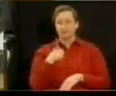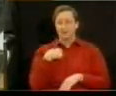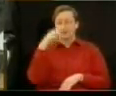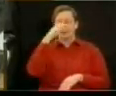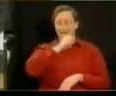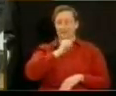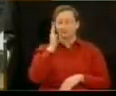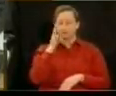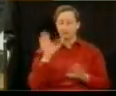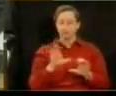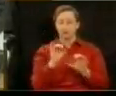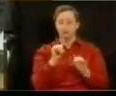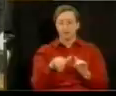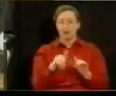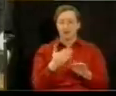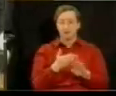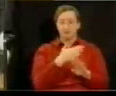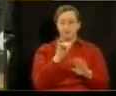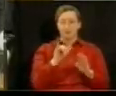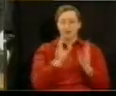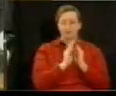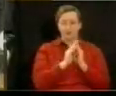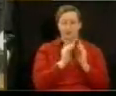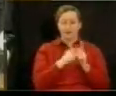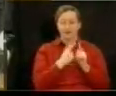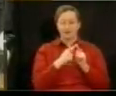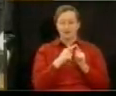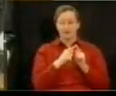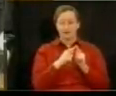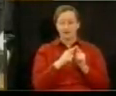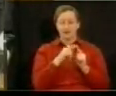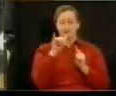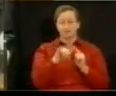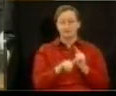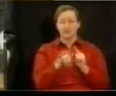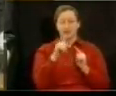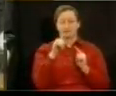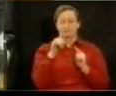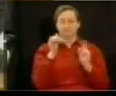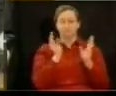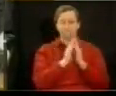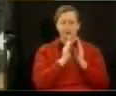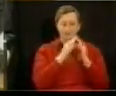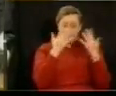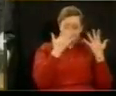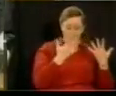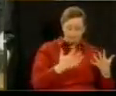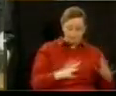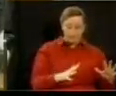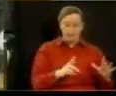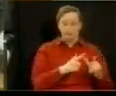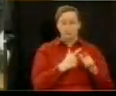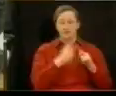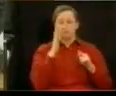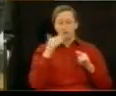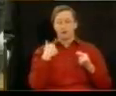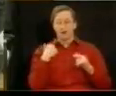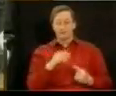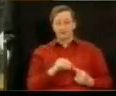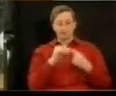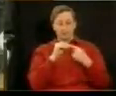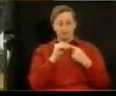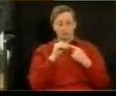do so a little bit before that meeting, and then once that public hearing has been held, that we would have a special call